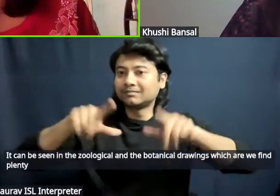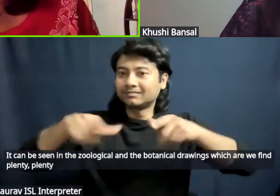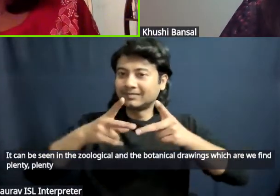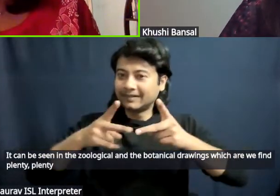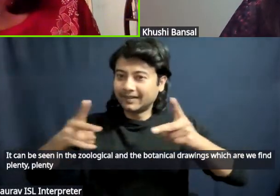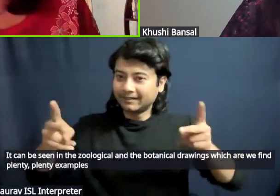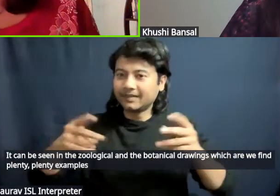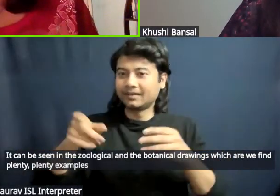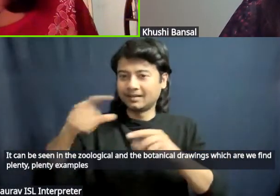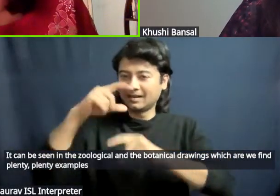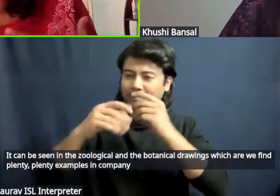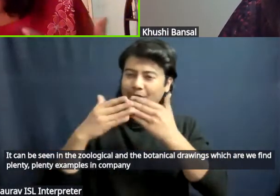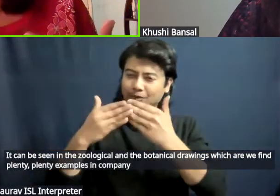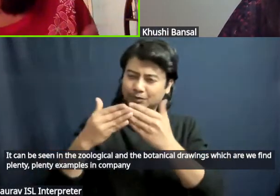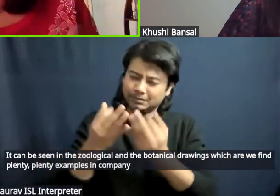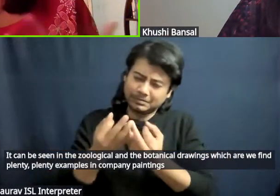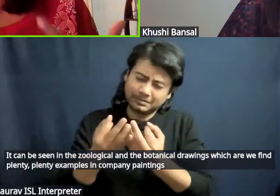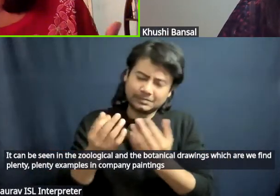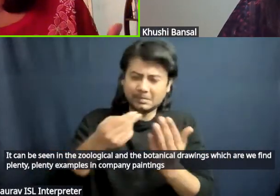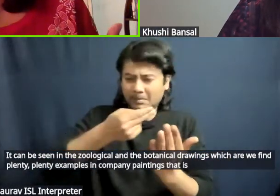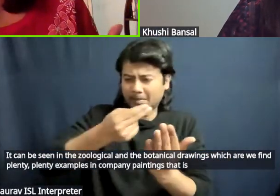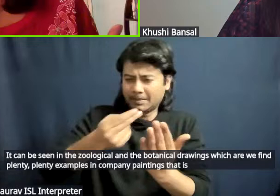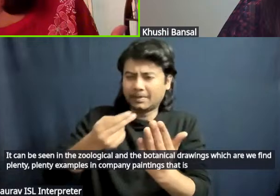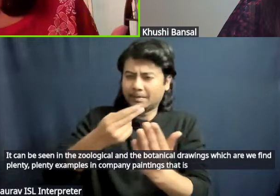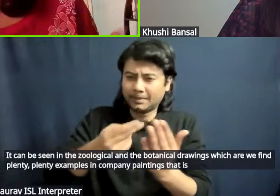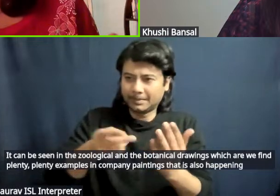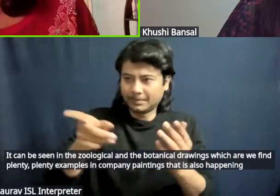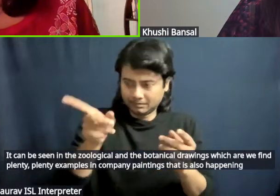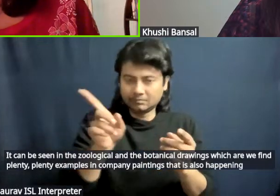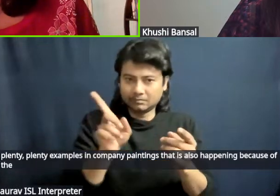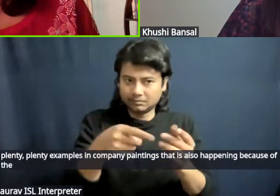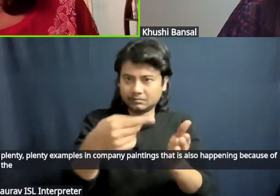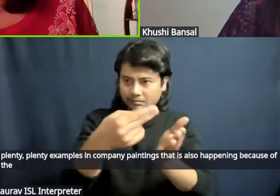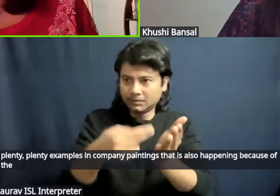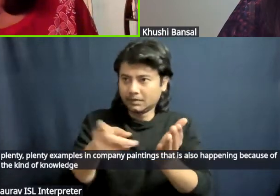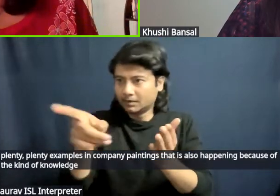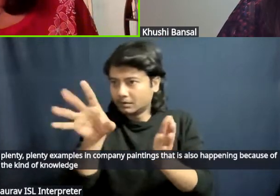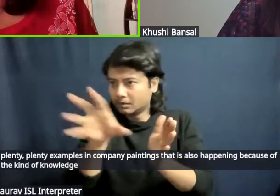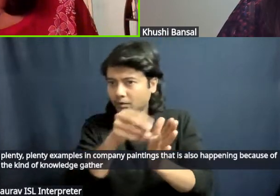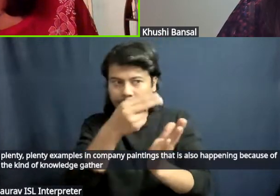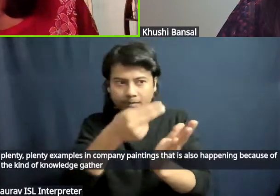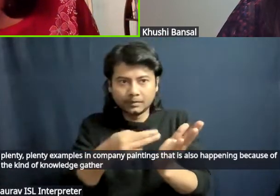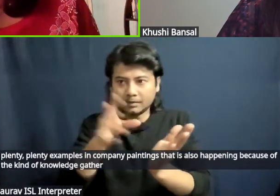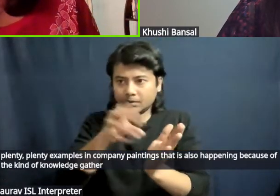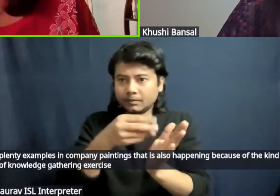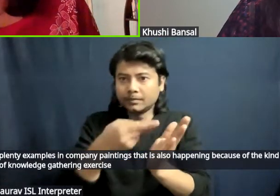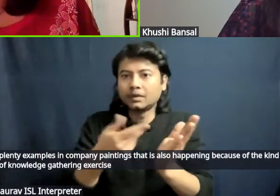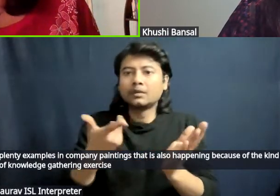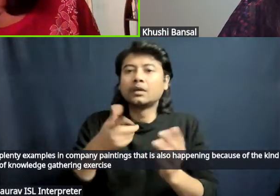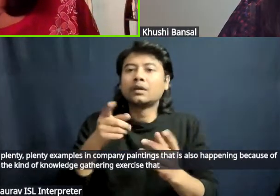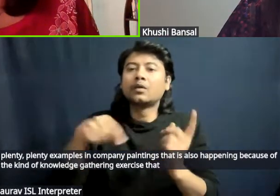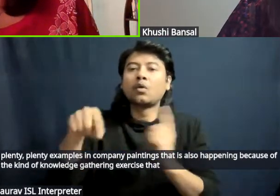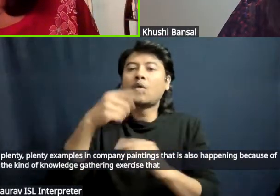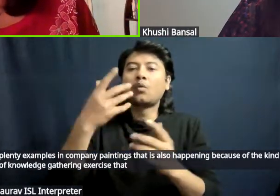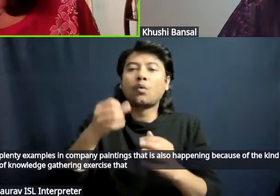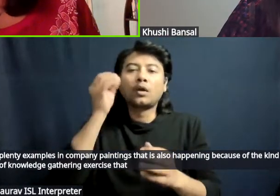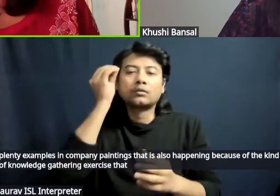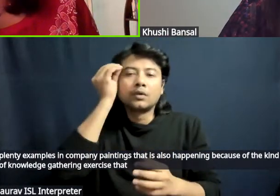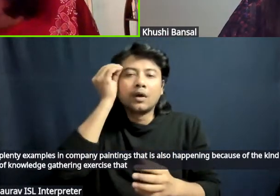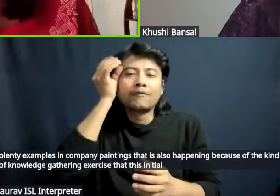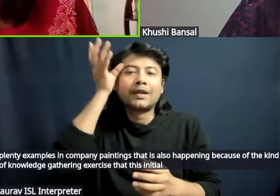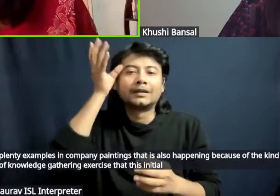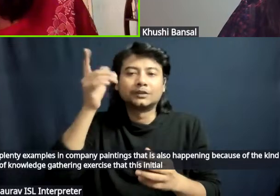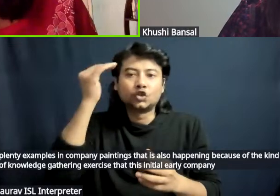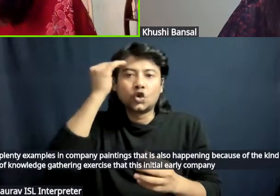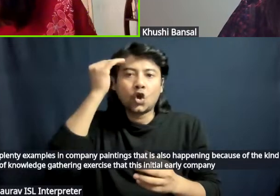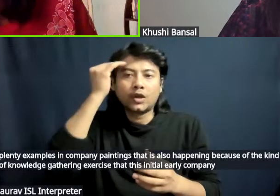in company paintings. That is also happening because of the kind of knowledge gathering exercise that this initial early company